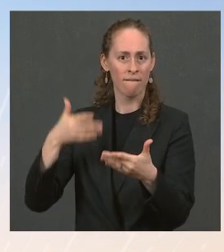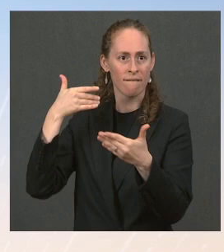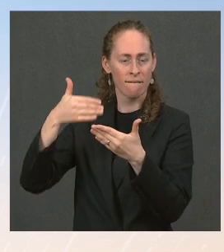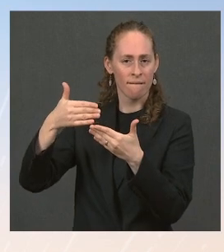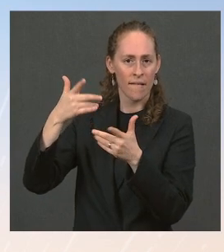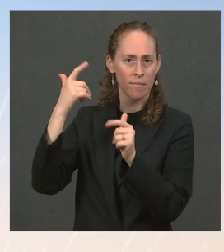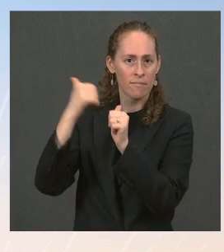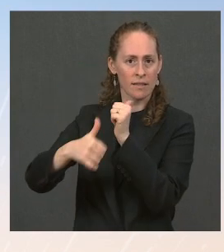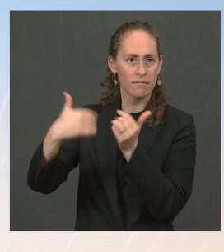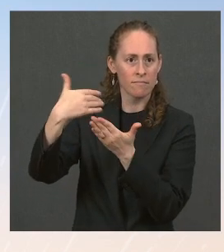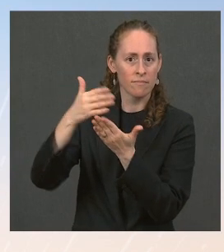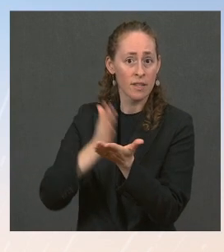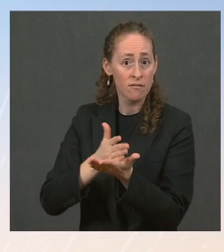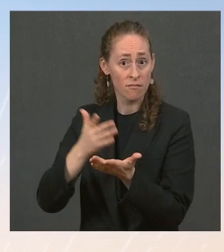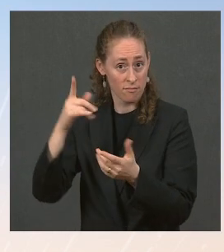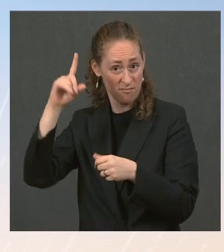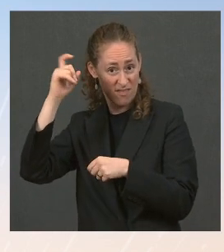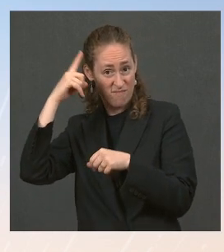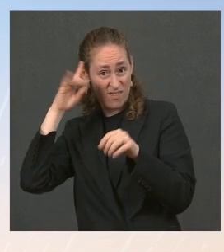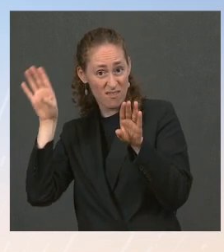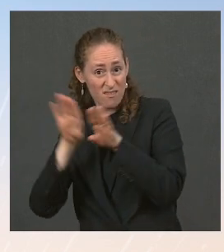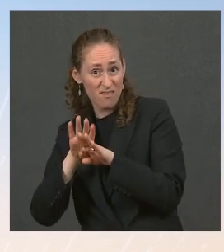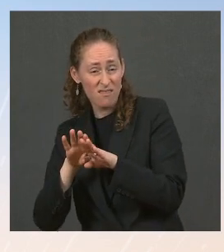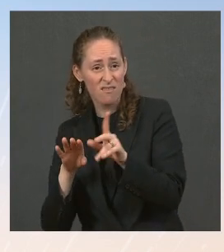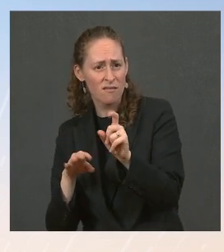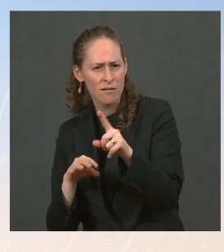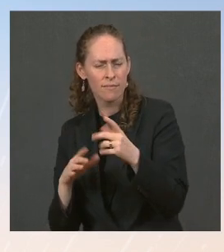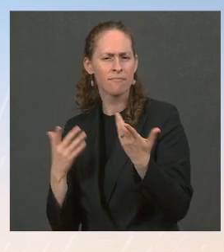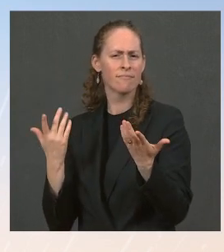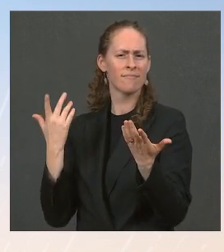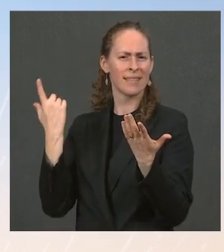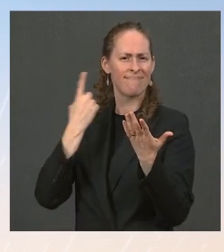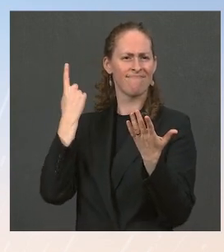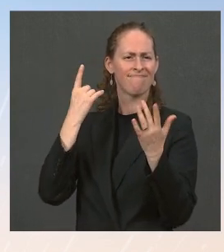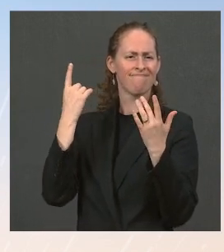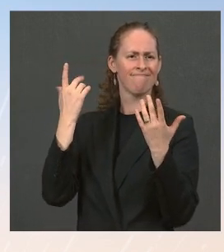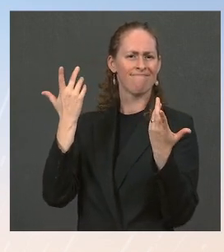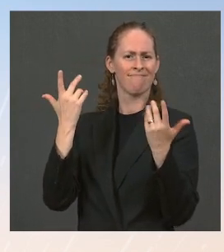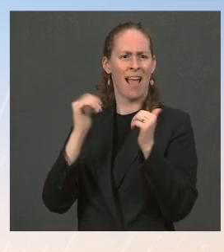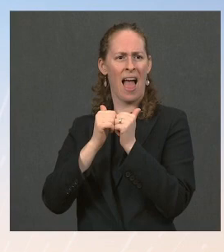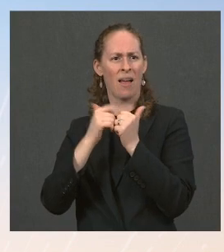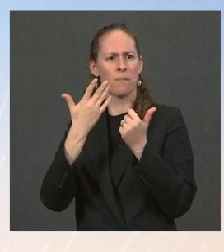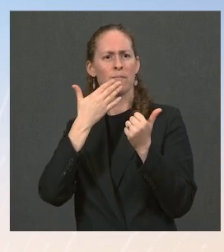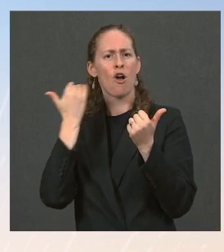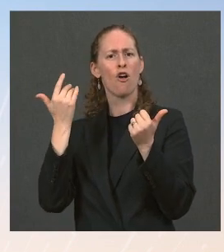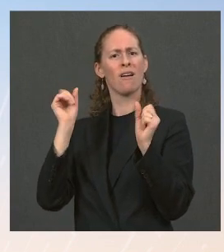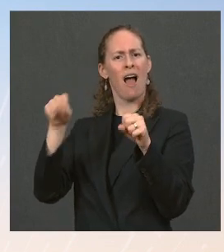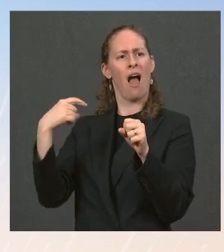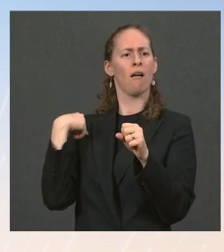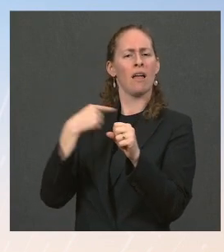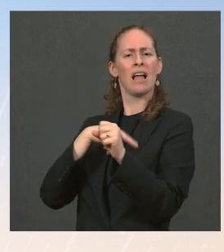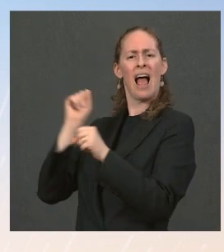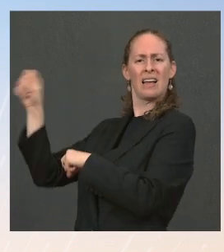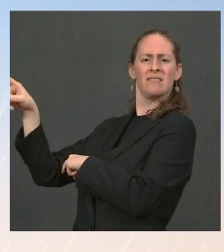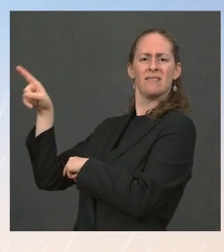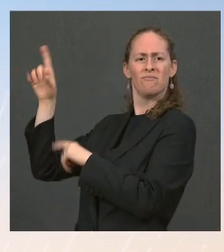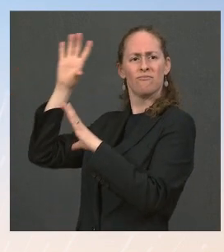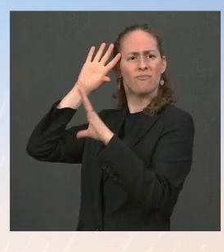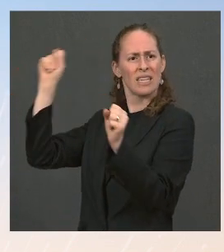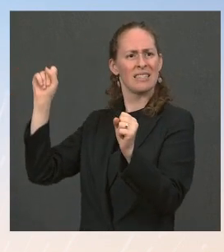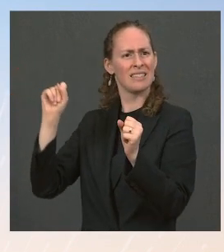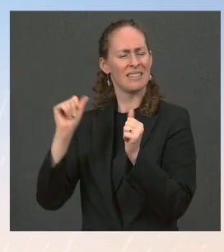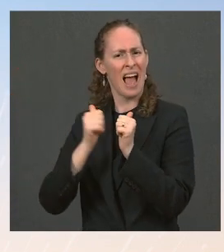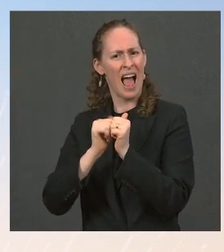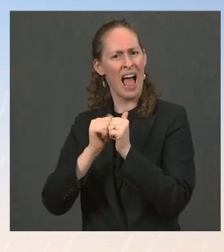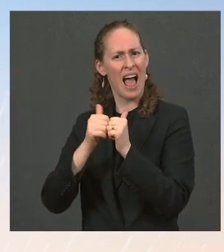tomorrow. Mm-hmm. When can we expect to have the opportunity to ask the president substantive, pointed questions about these